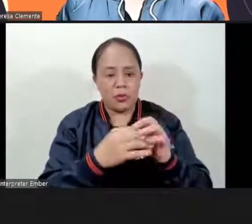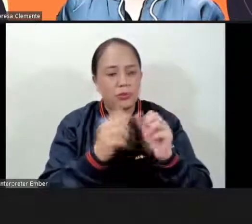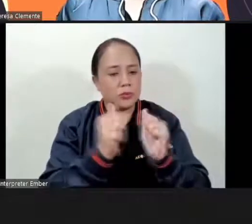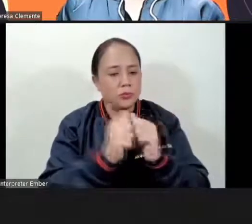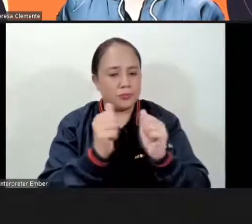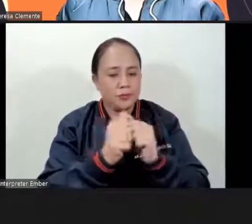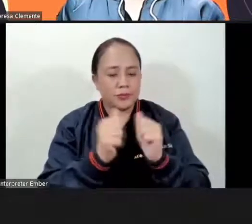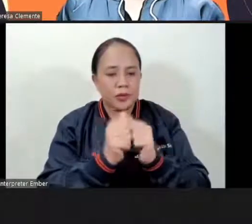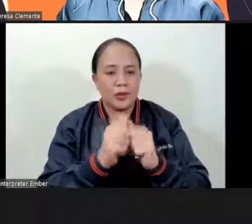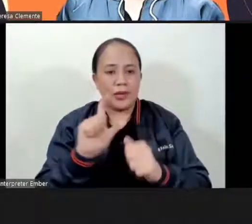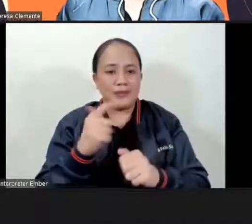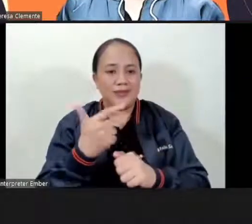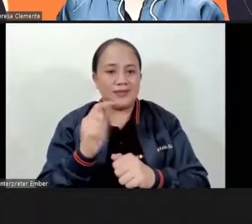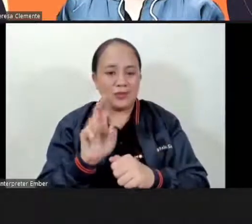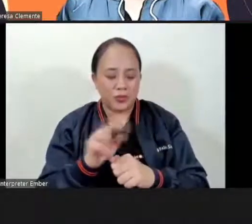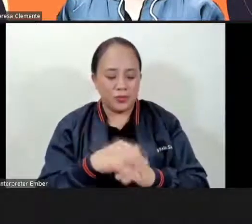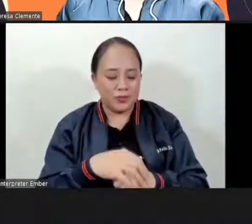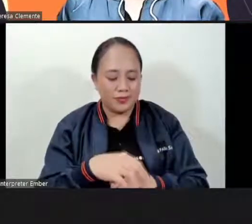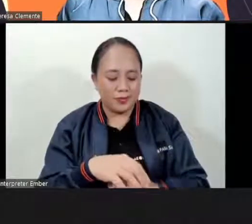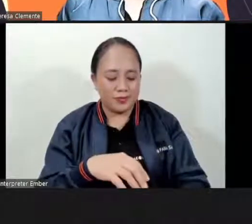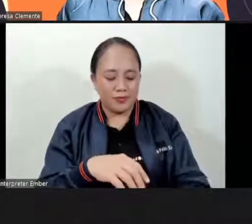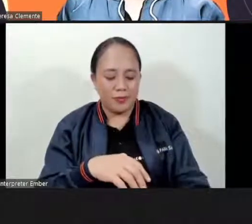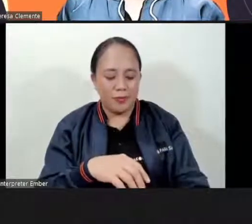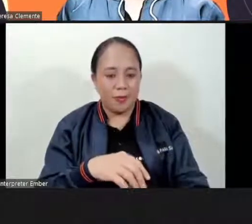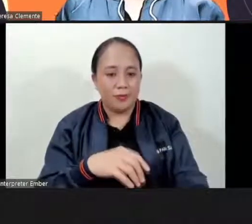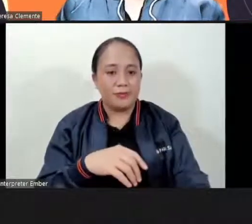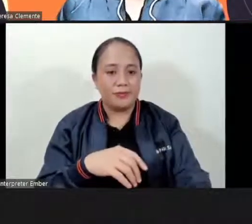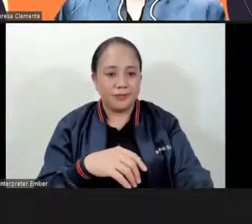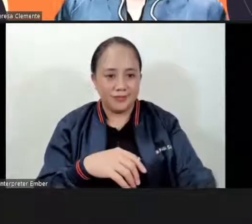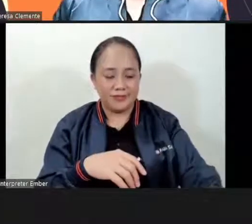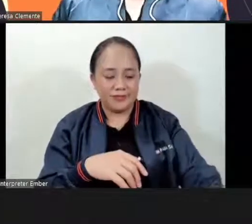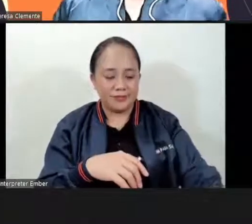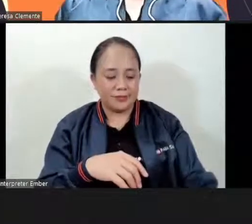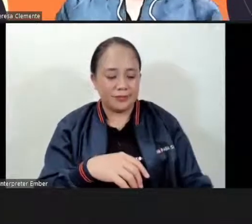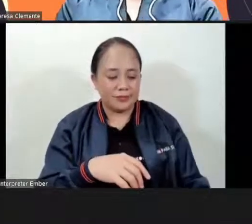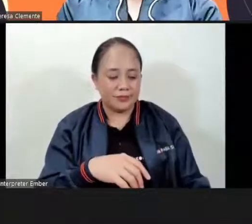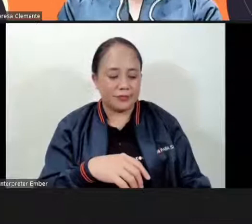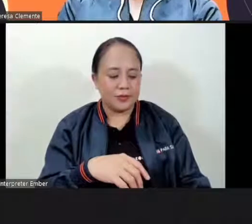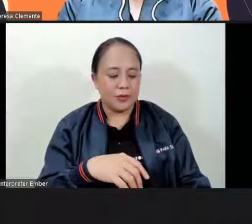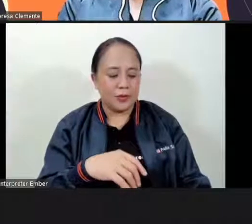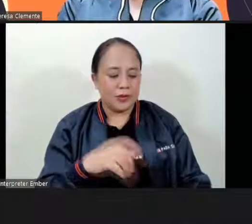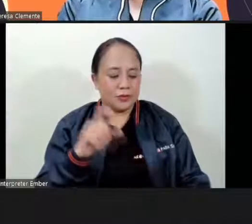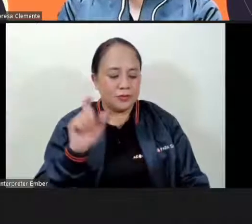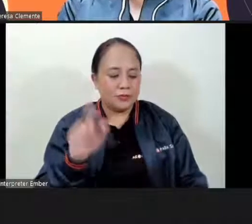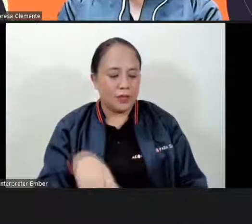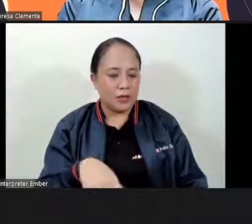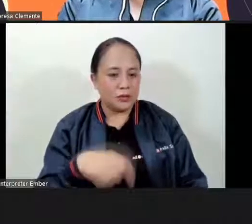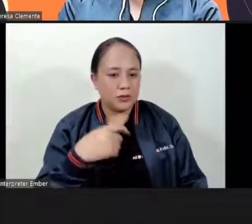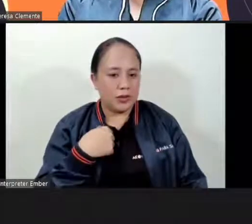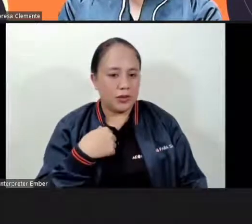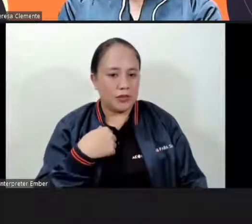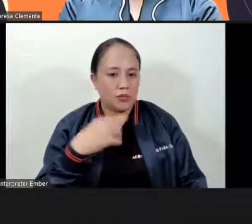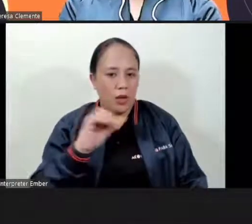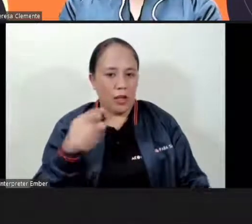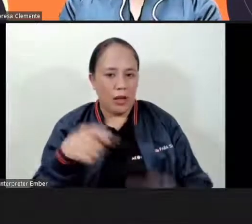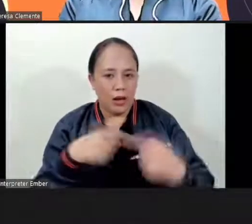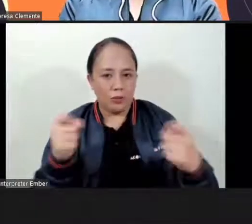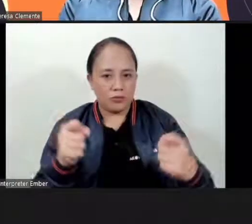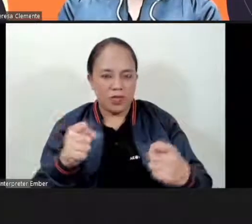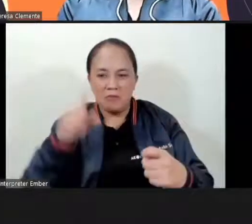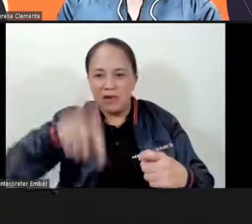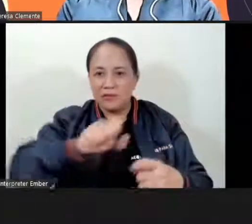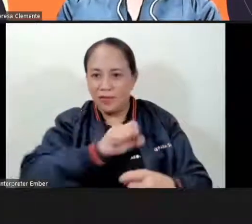their local government units. So isa yon, no? Kaya dapat dito wala kang kaaway dito, lahat kaibigan